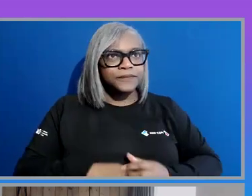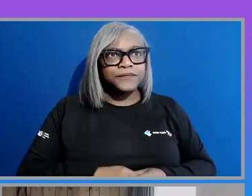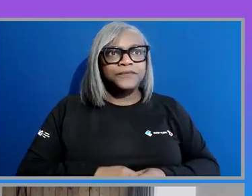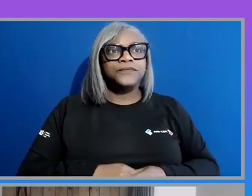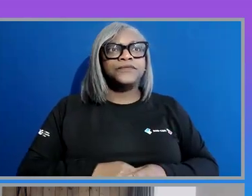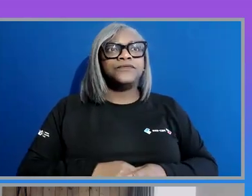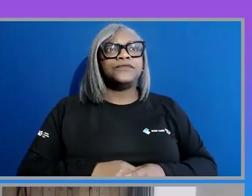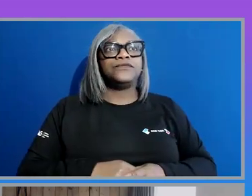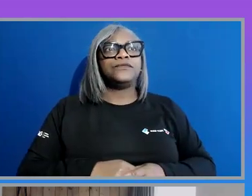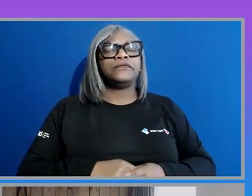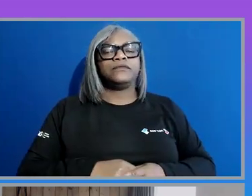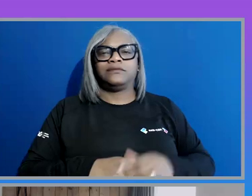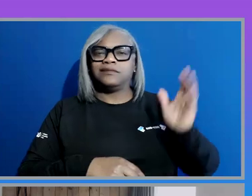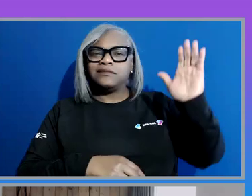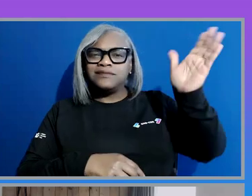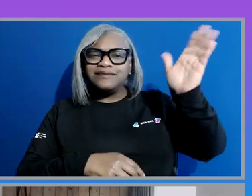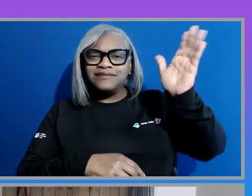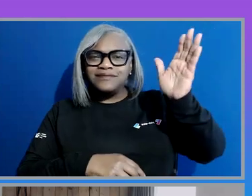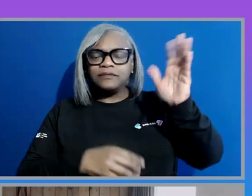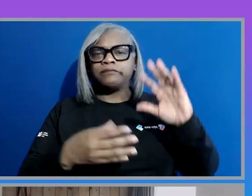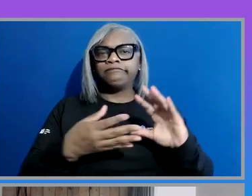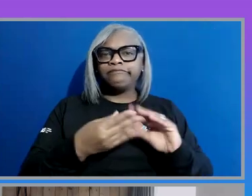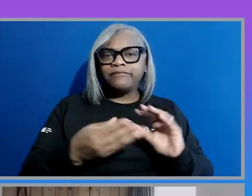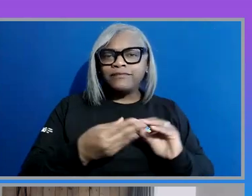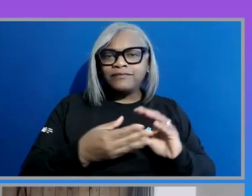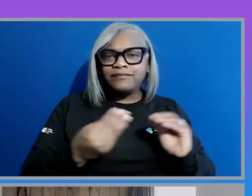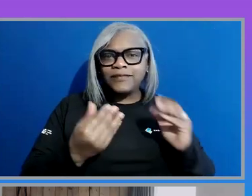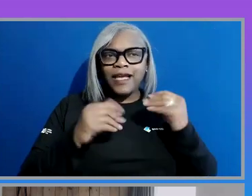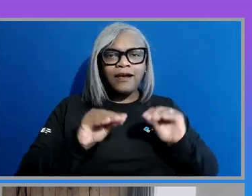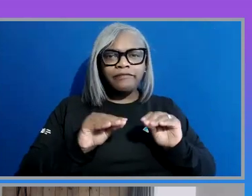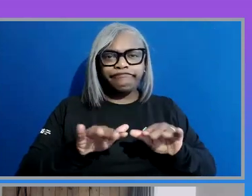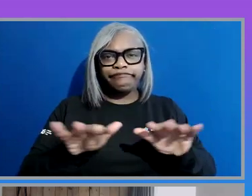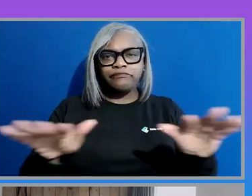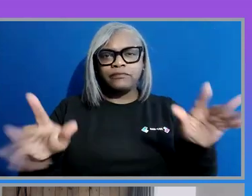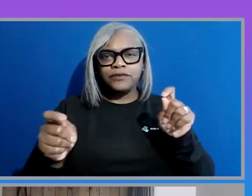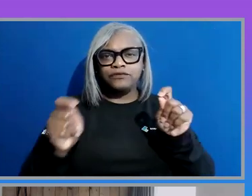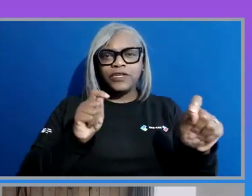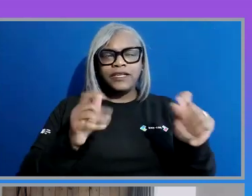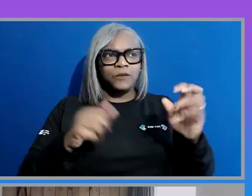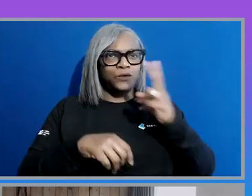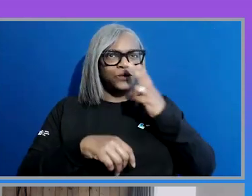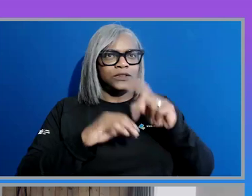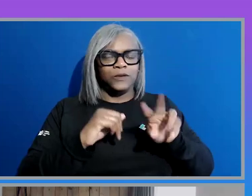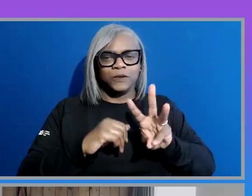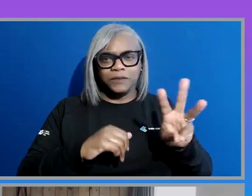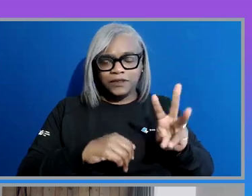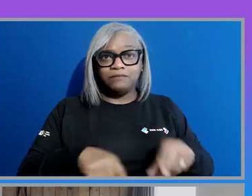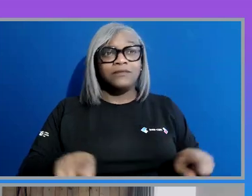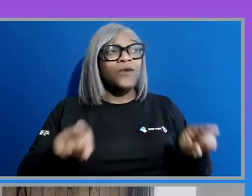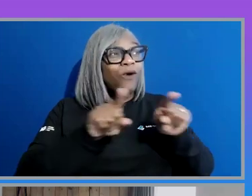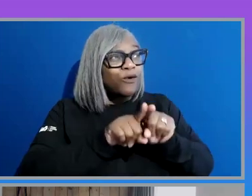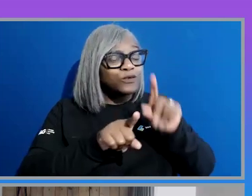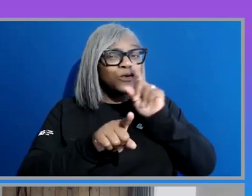Giving talks is one of the other ways I'm trying to be the change I wish to see on the web. I make my talks available